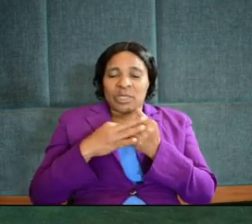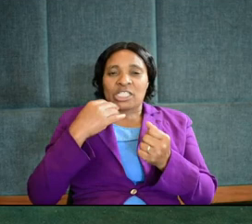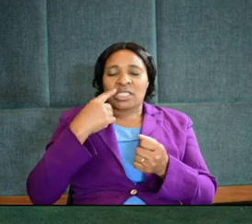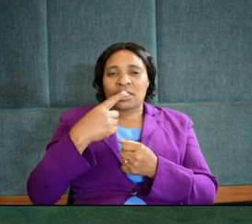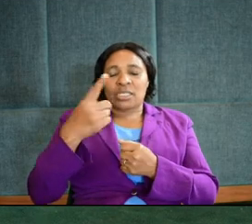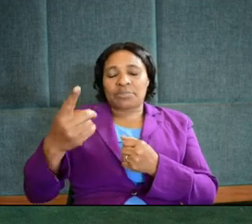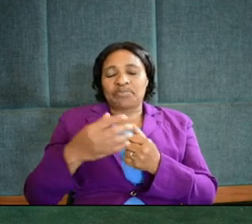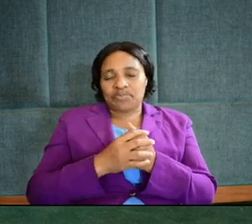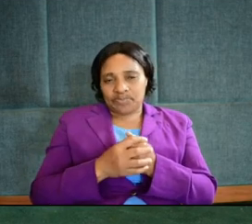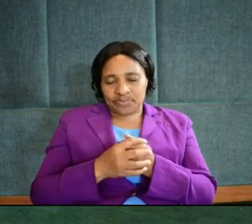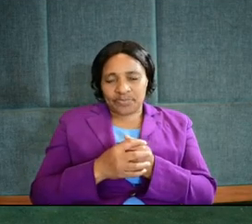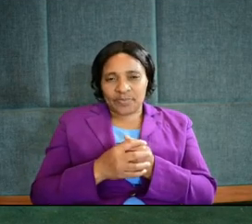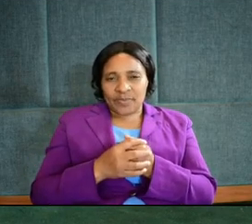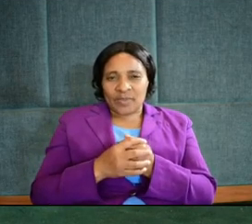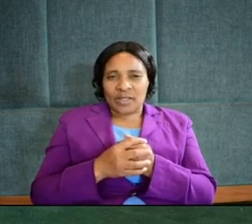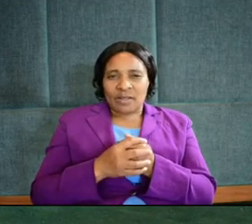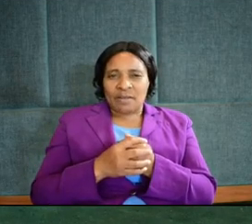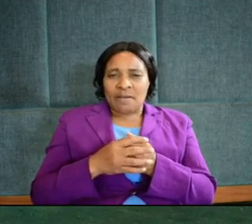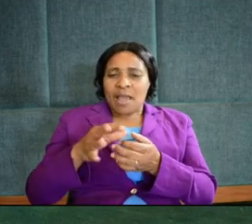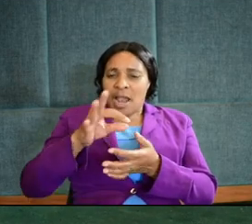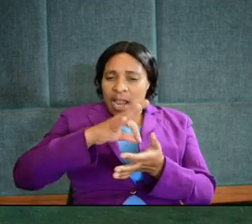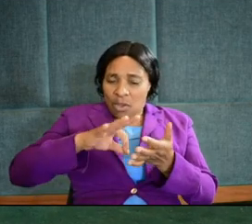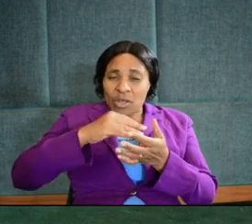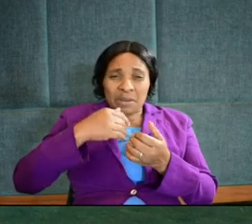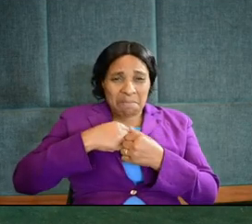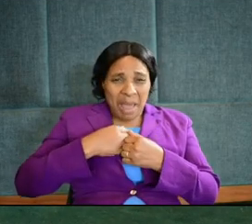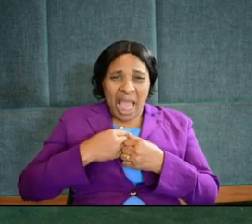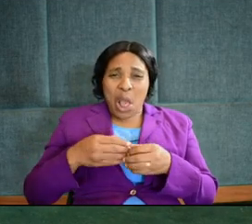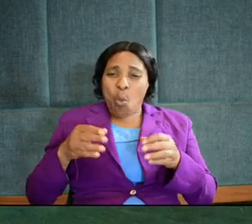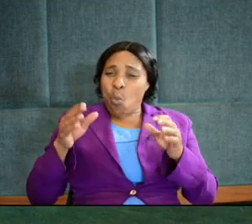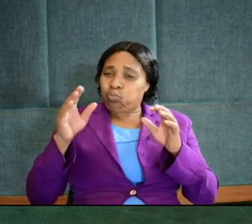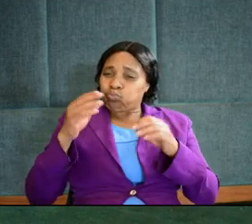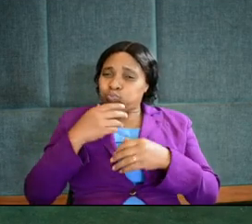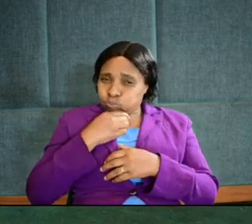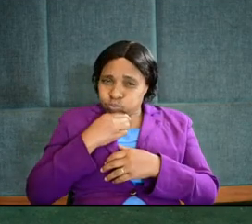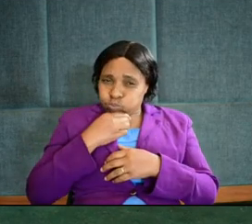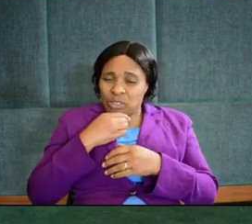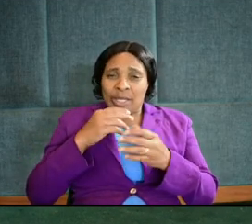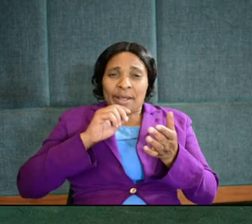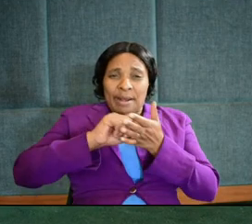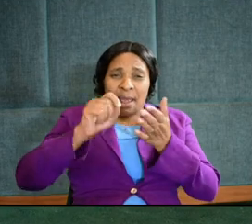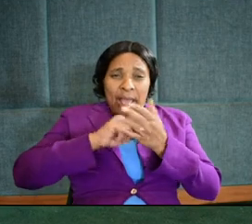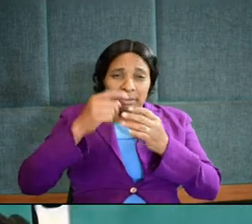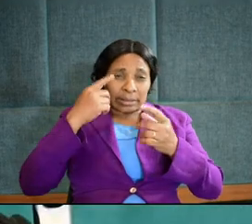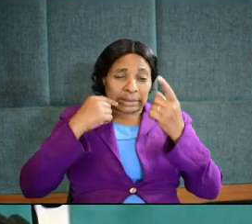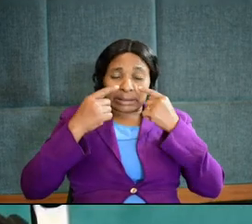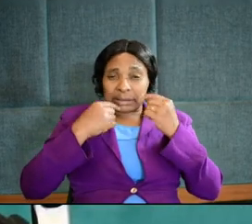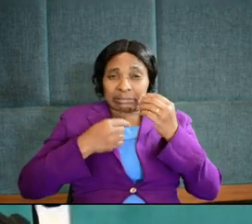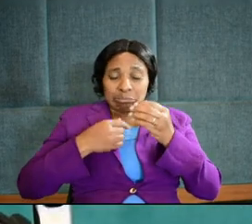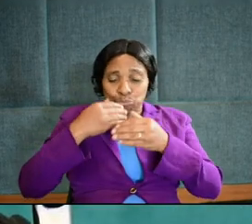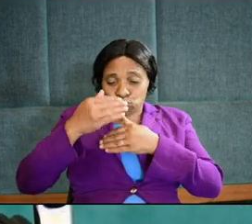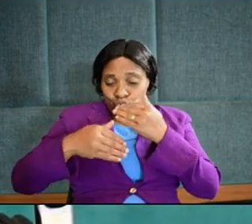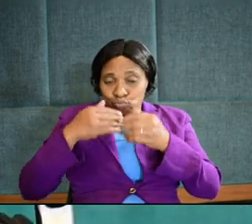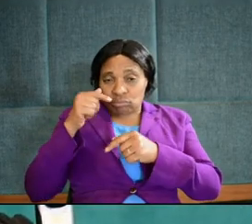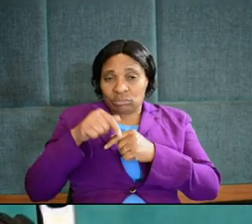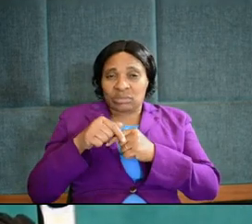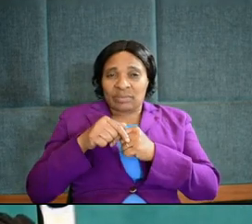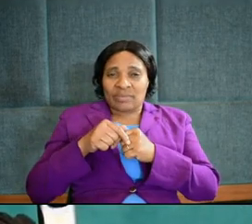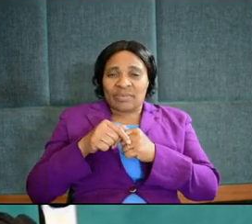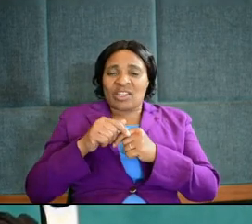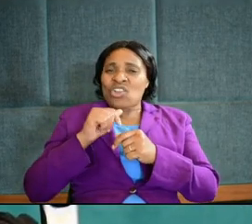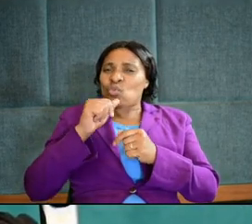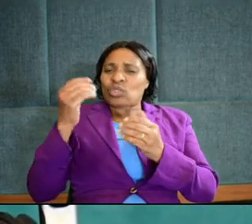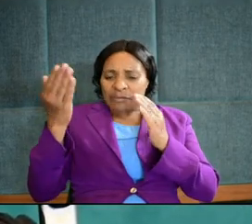8. It says, "Record my misery, lace my tears on your scroll. Are they not in